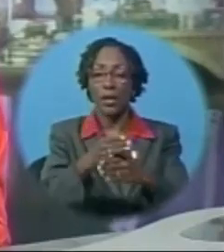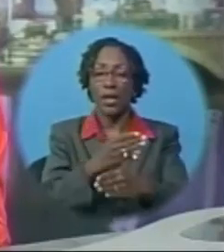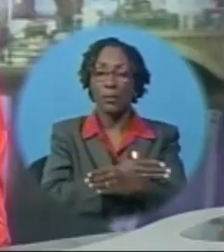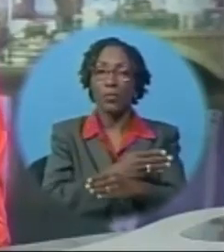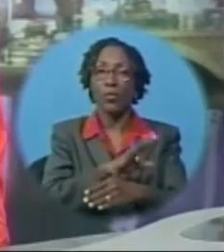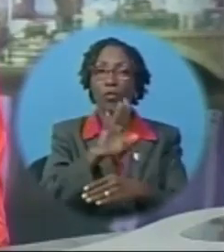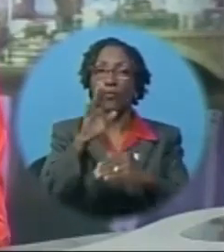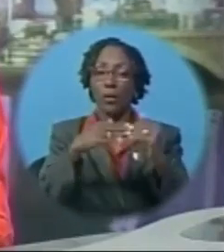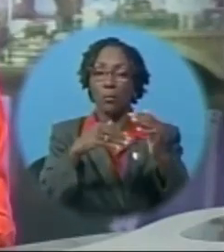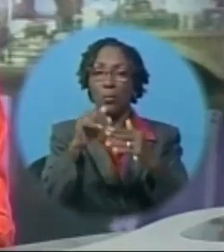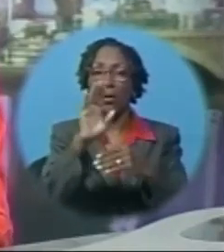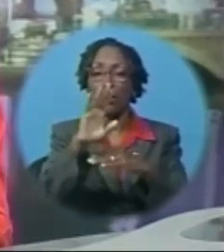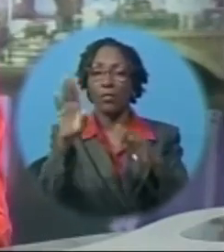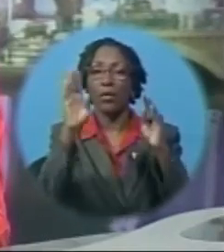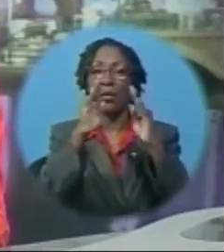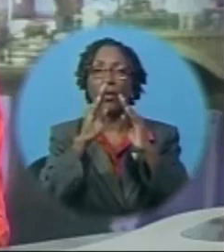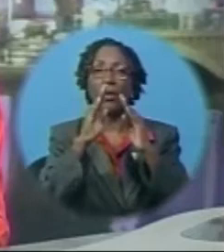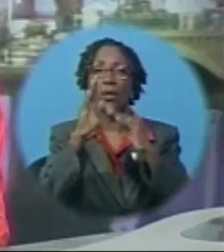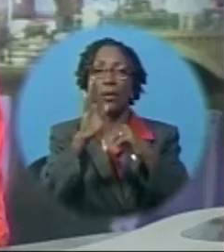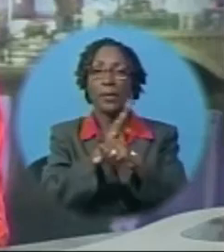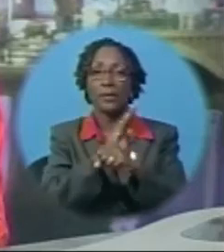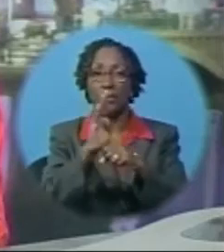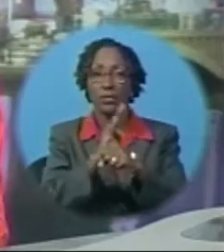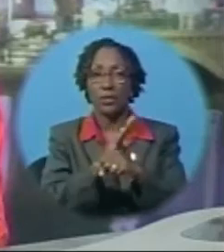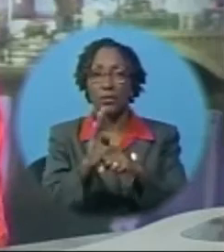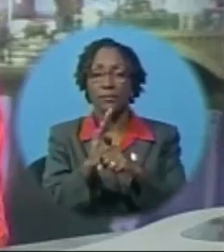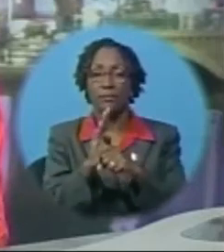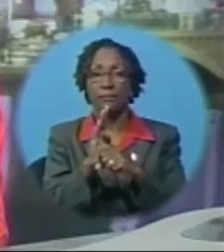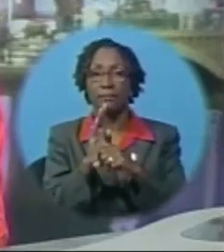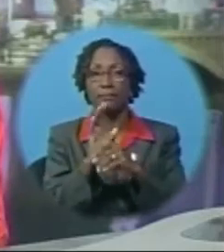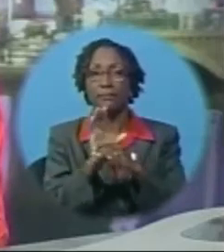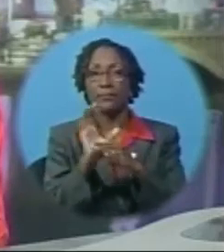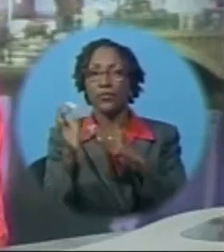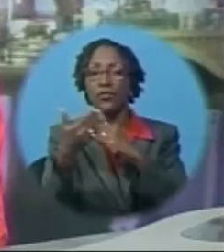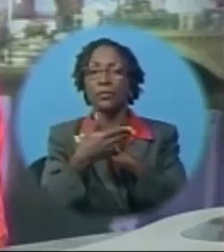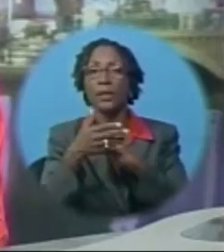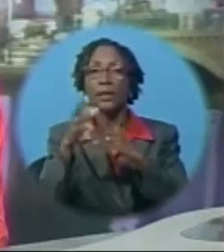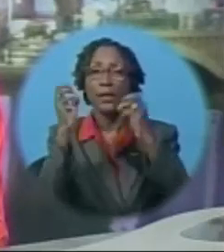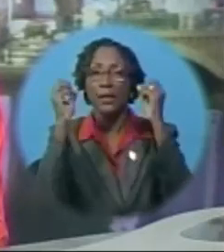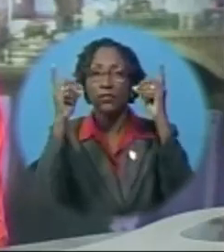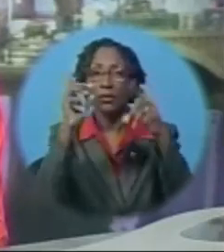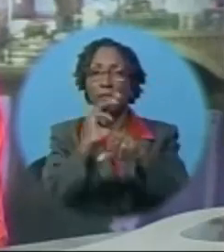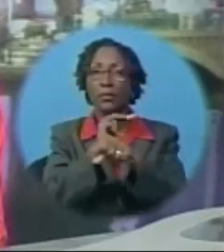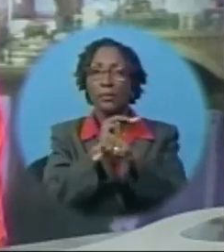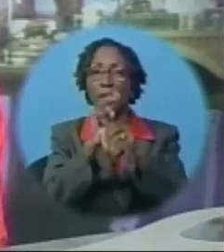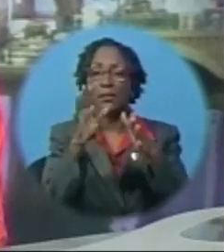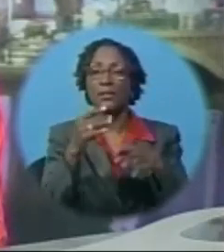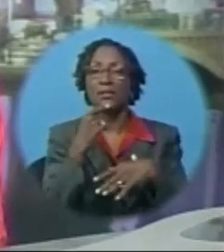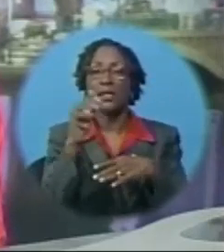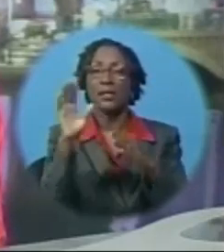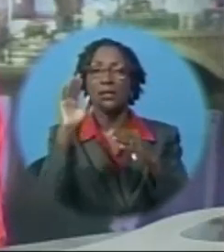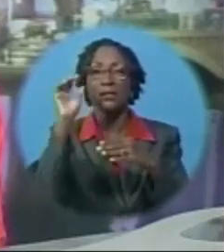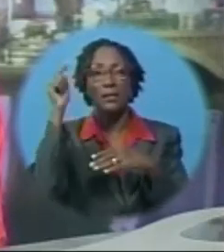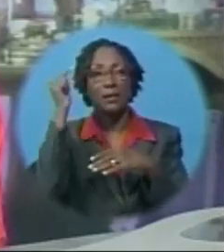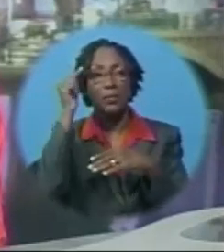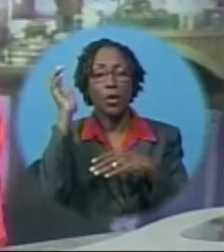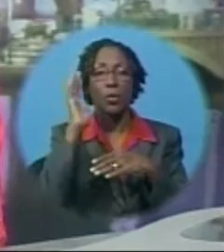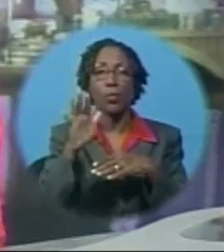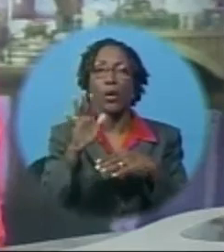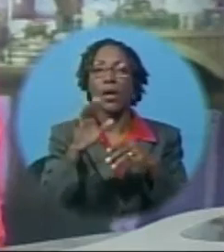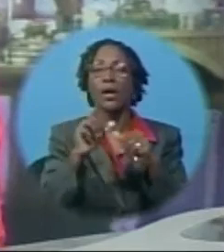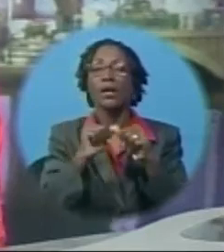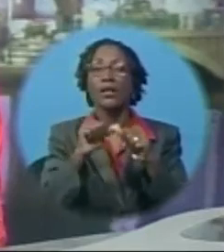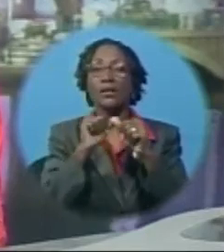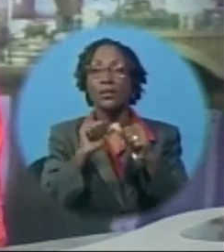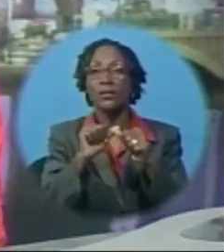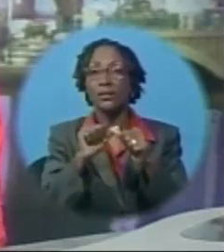business. Jamaica's Education Minister Ruel Reid says the government will be continuing its controversial funding